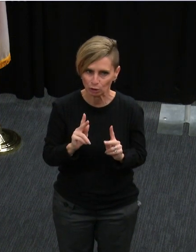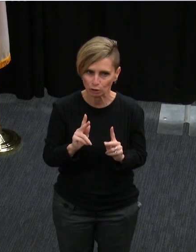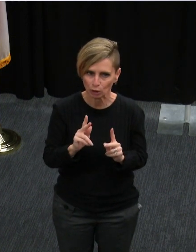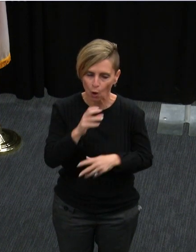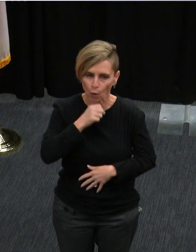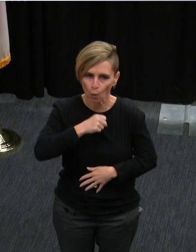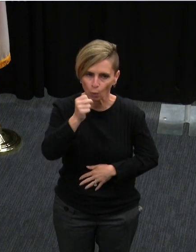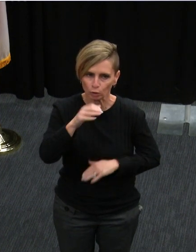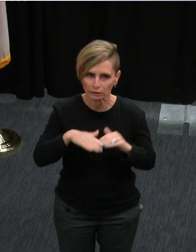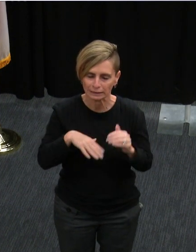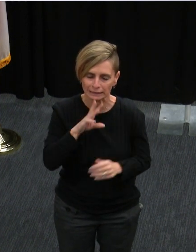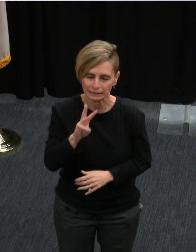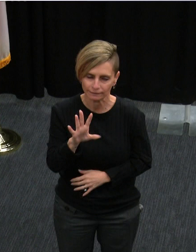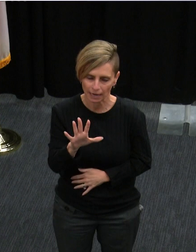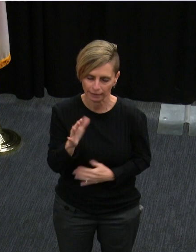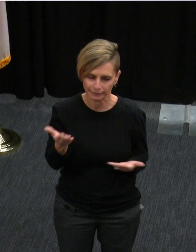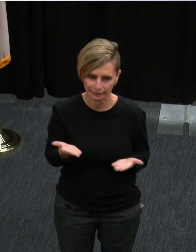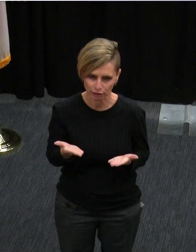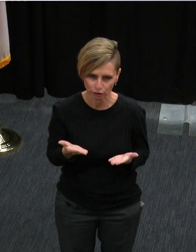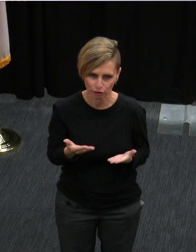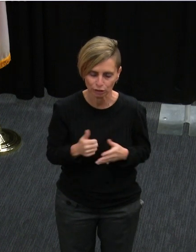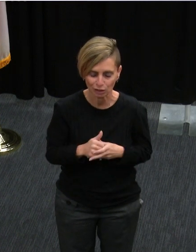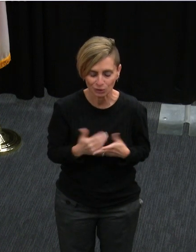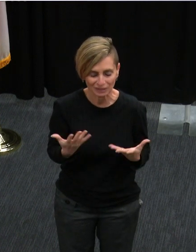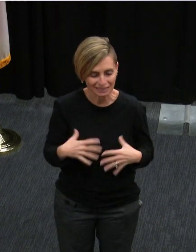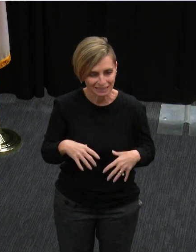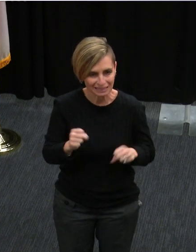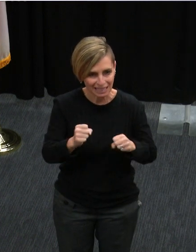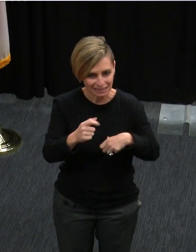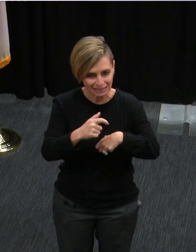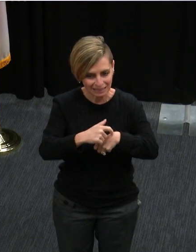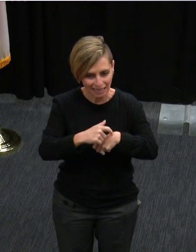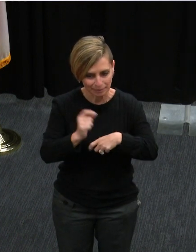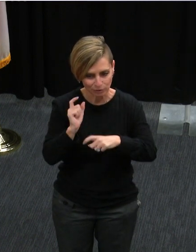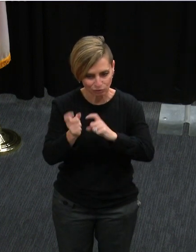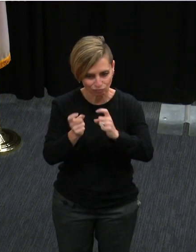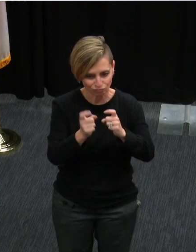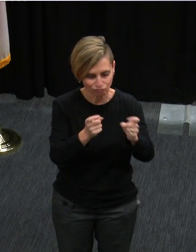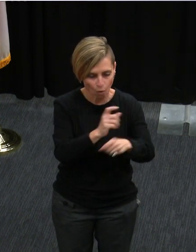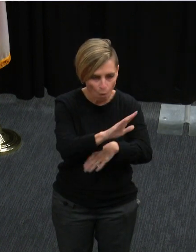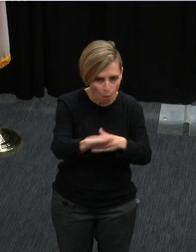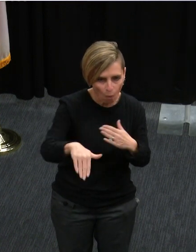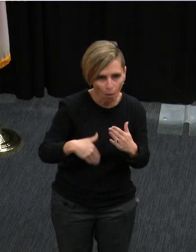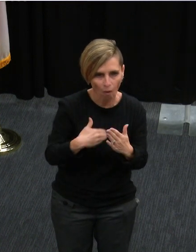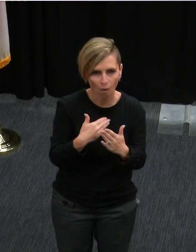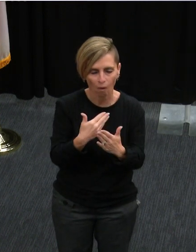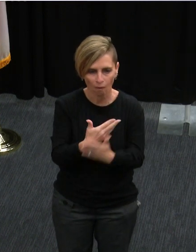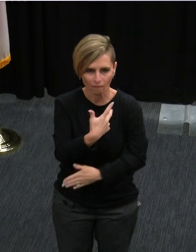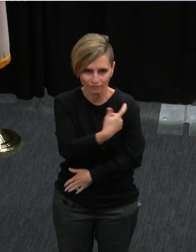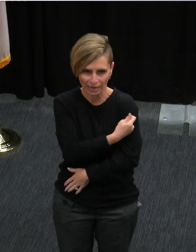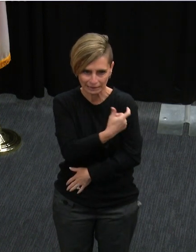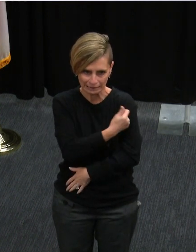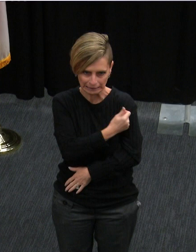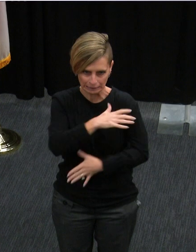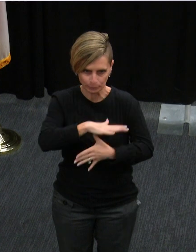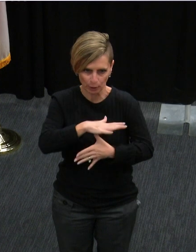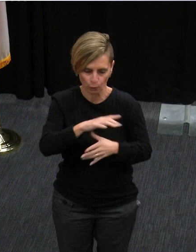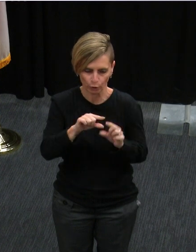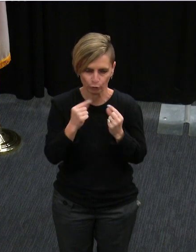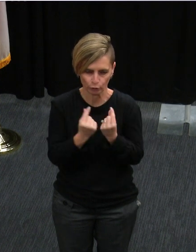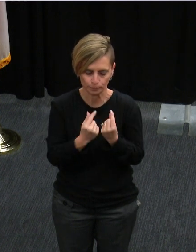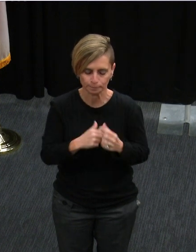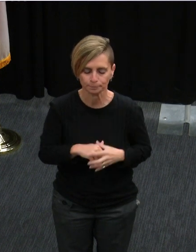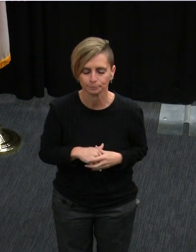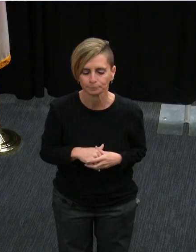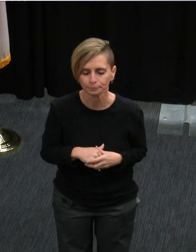take time for us to provide vaccine to every individual who wants it, who is part of this priority group. I